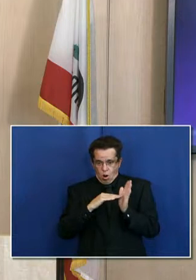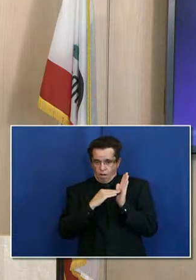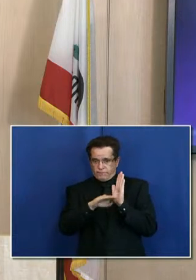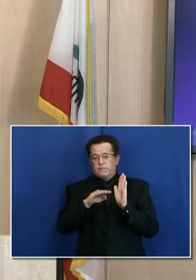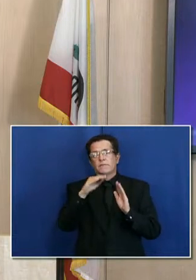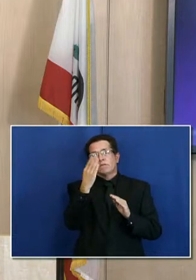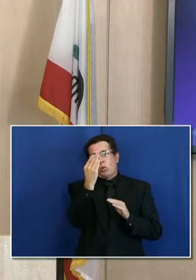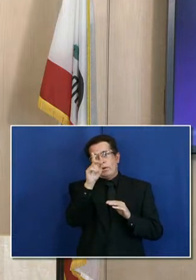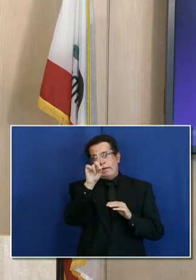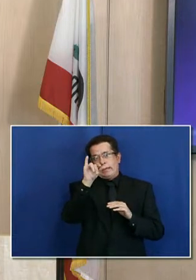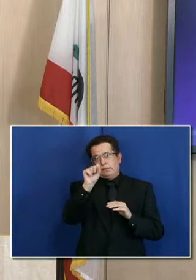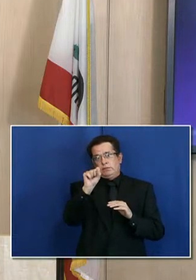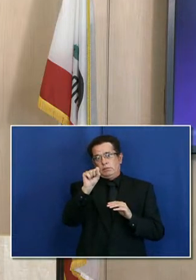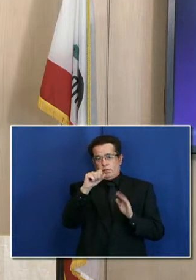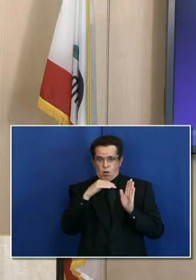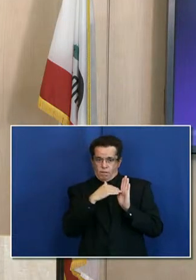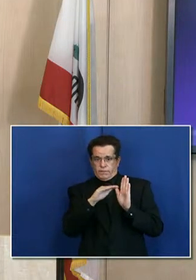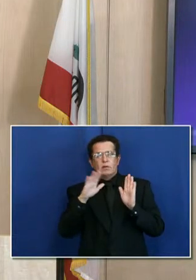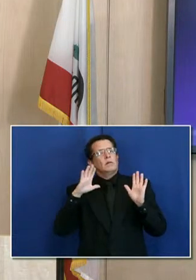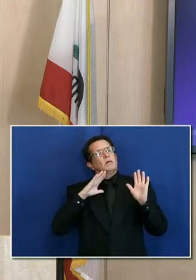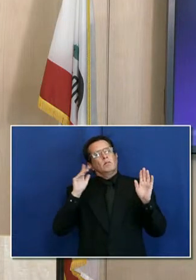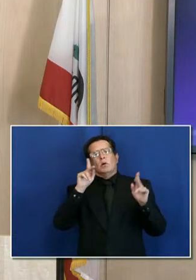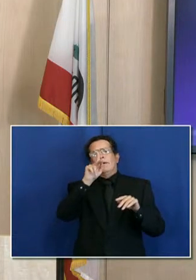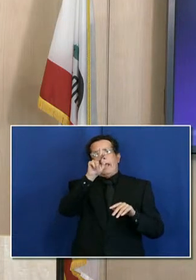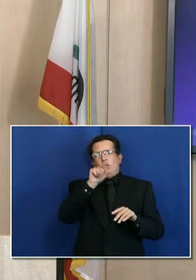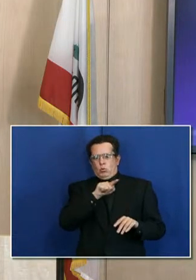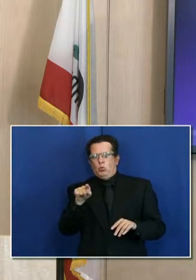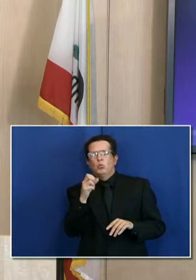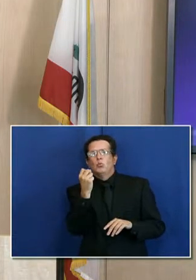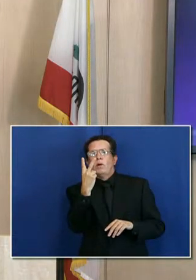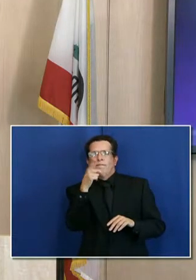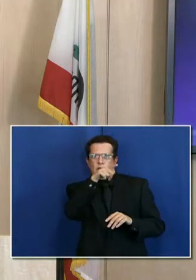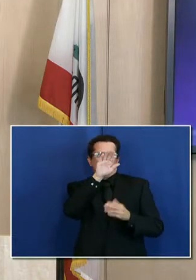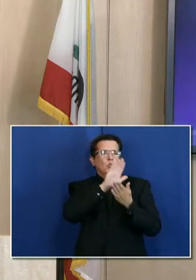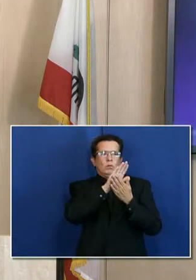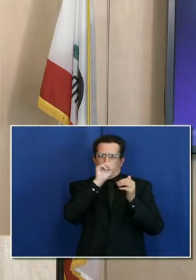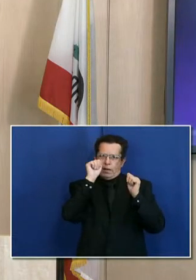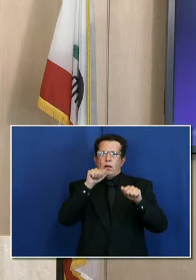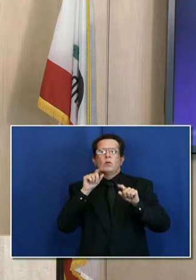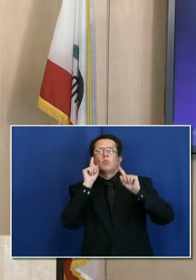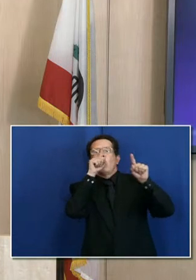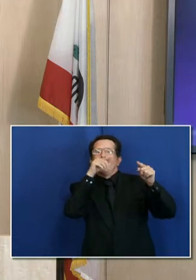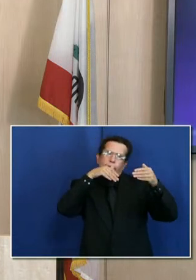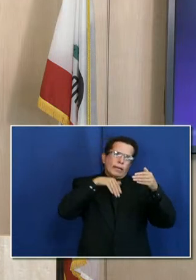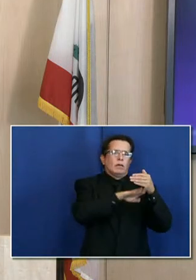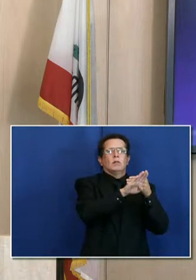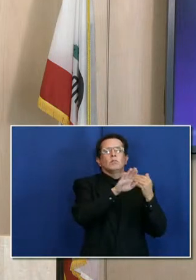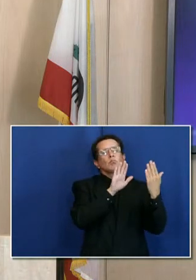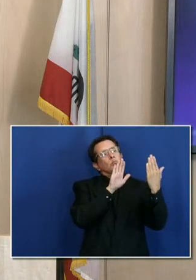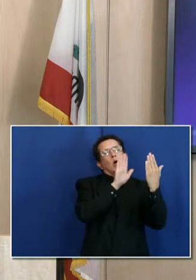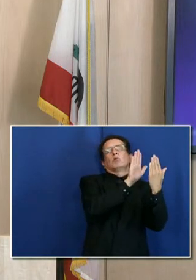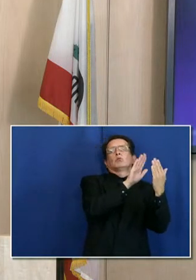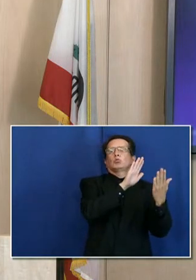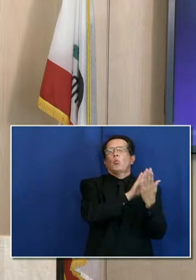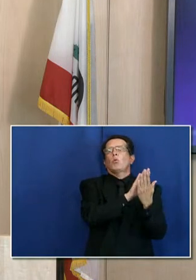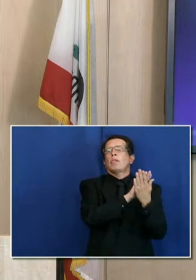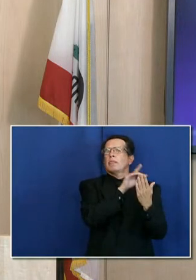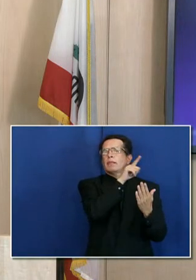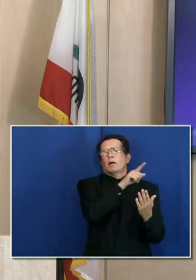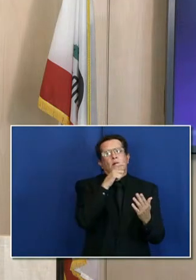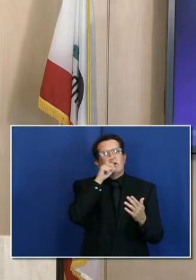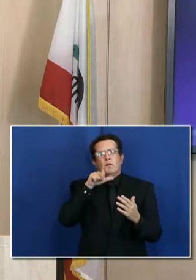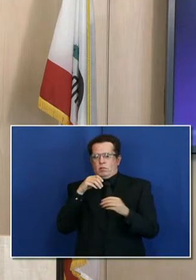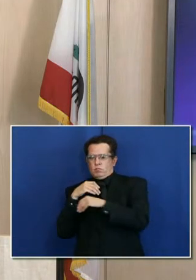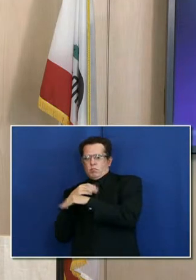14 consecutive days, then all schools K through 12 would be able to open at their own discretion based on filling out